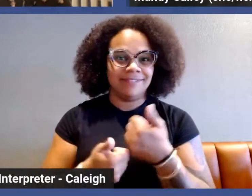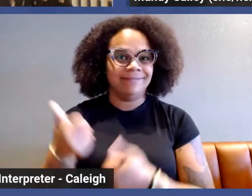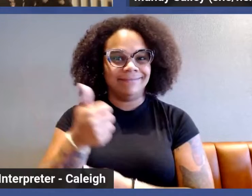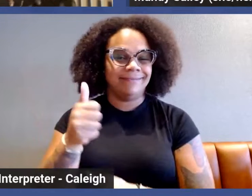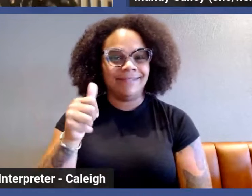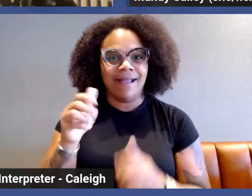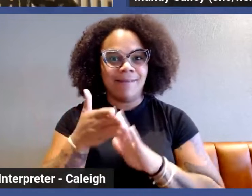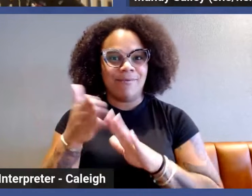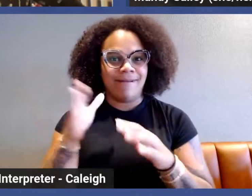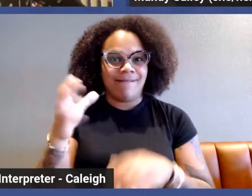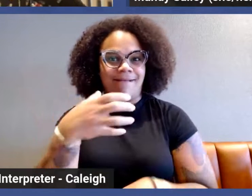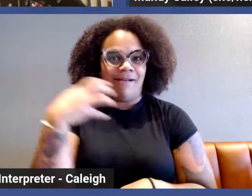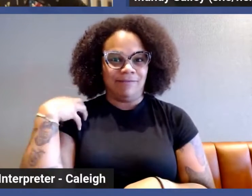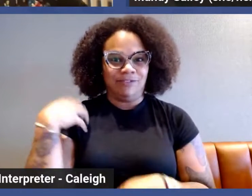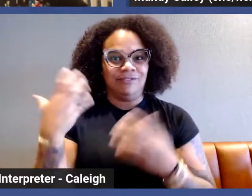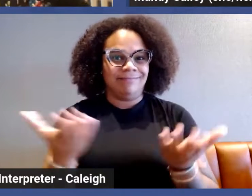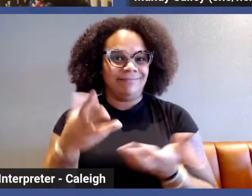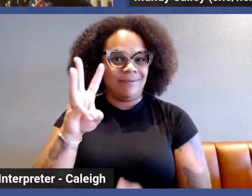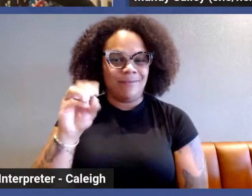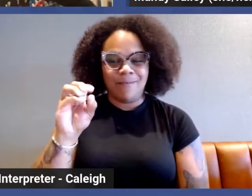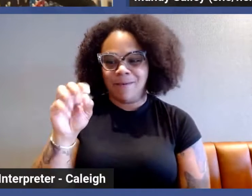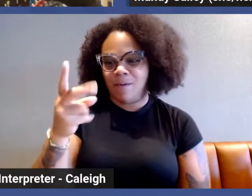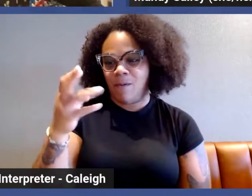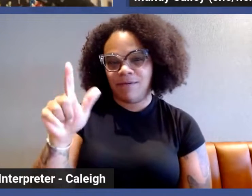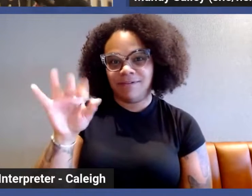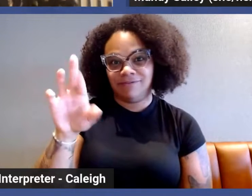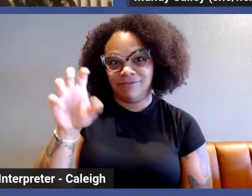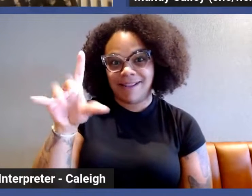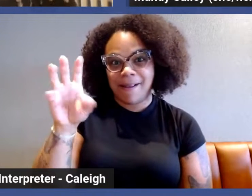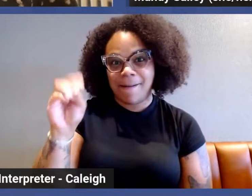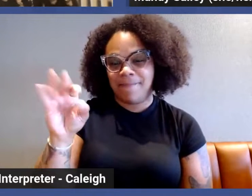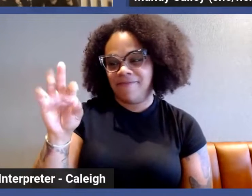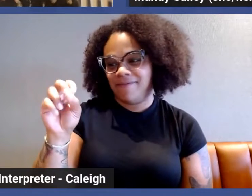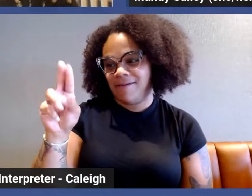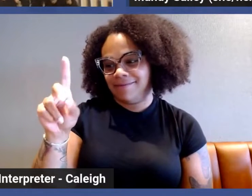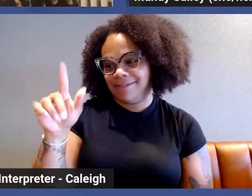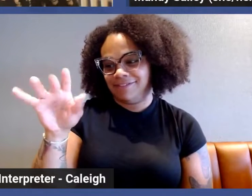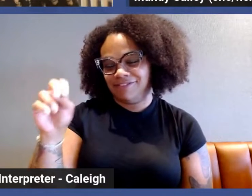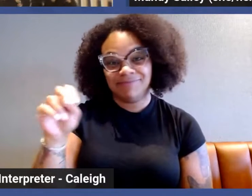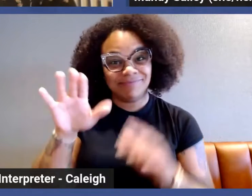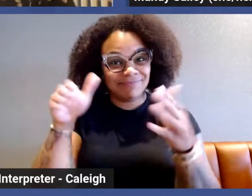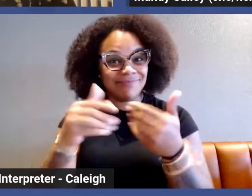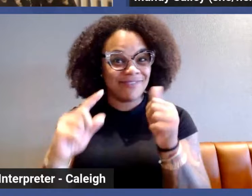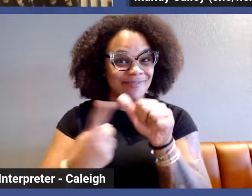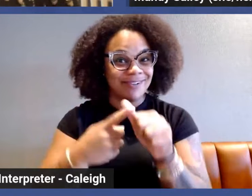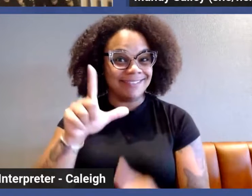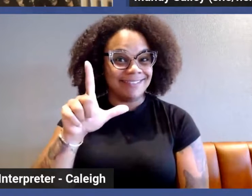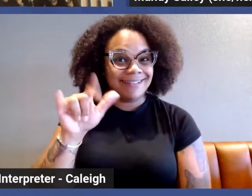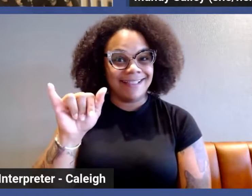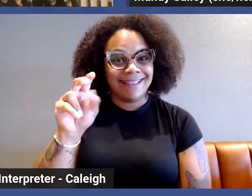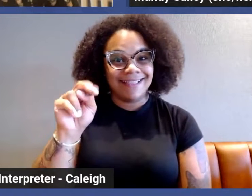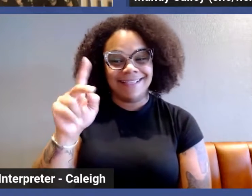Officer here at the Woodhull Freedom Foundation. And welcome to our very first LinkedIn Live.